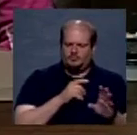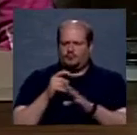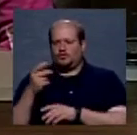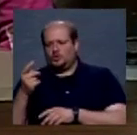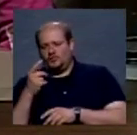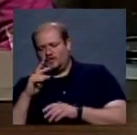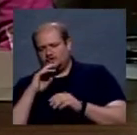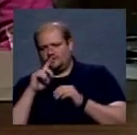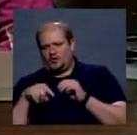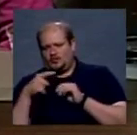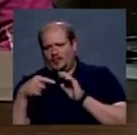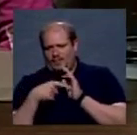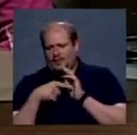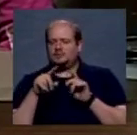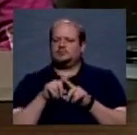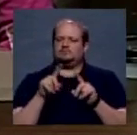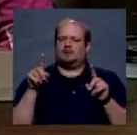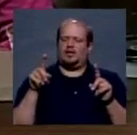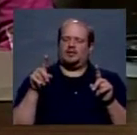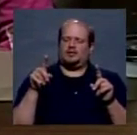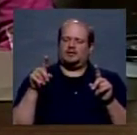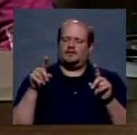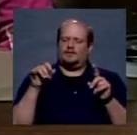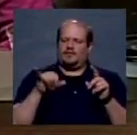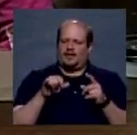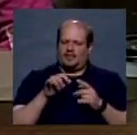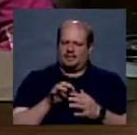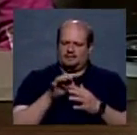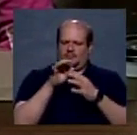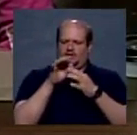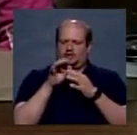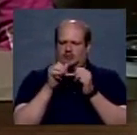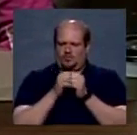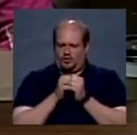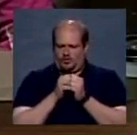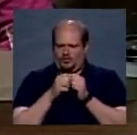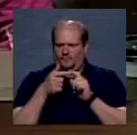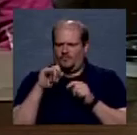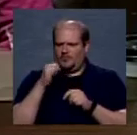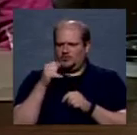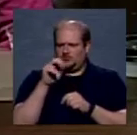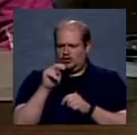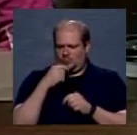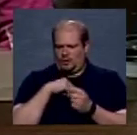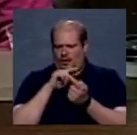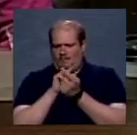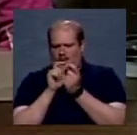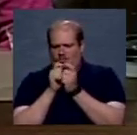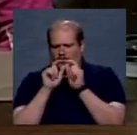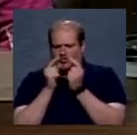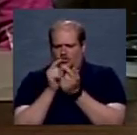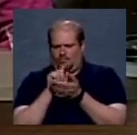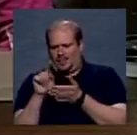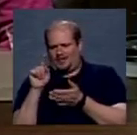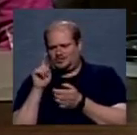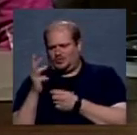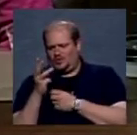have talked about this, is especially in the ones from January, and I met with the group last